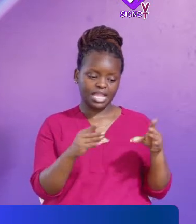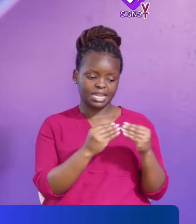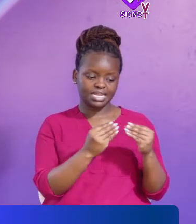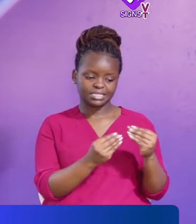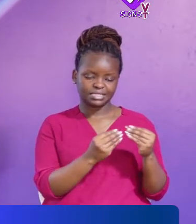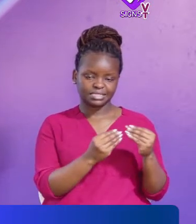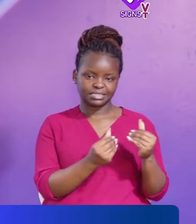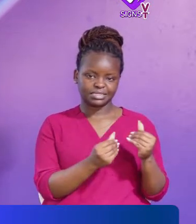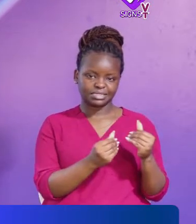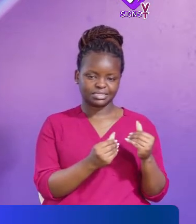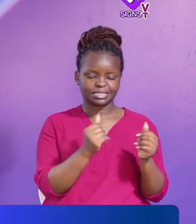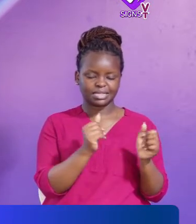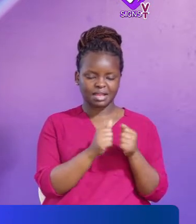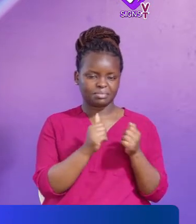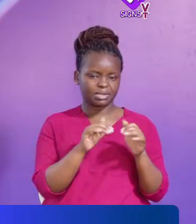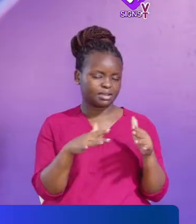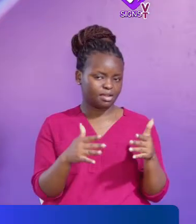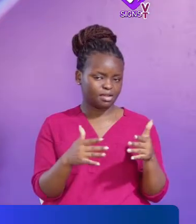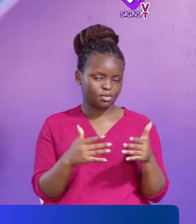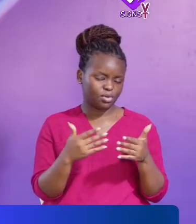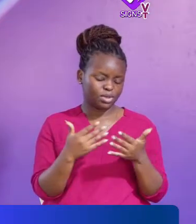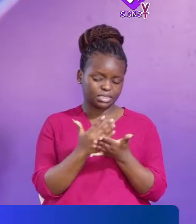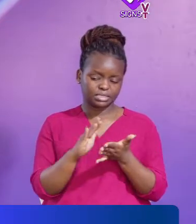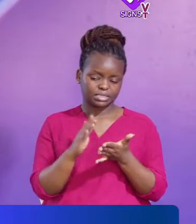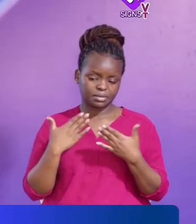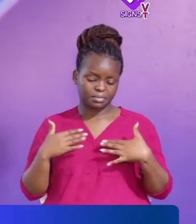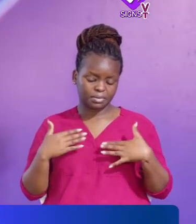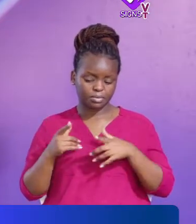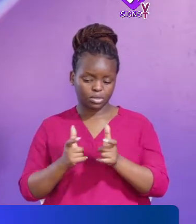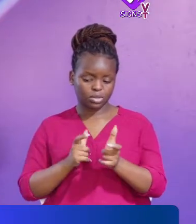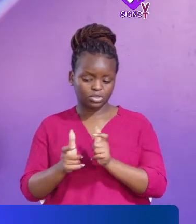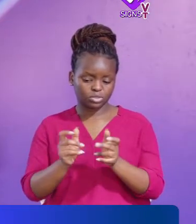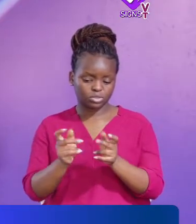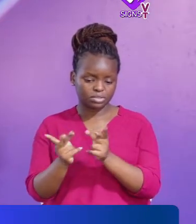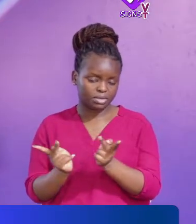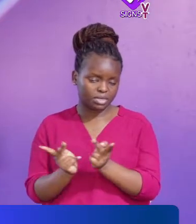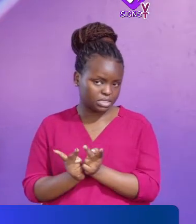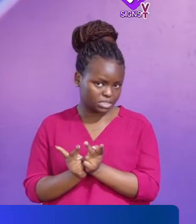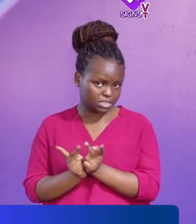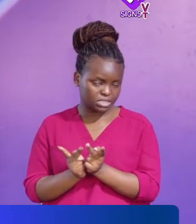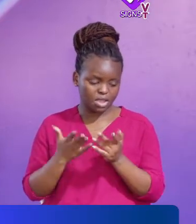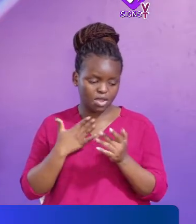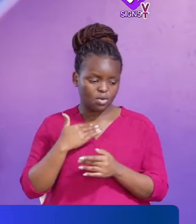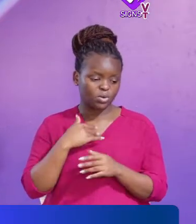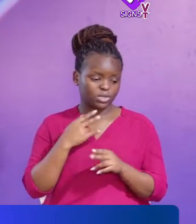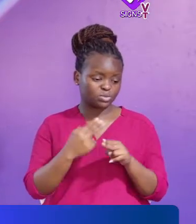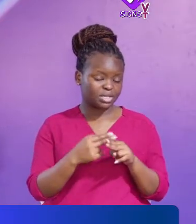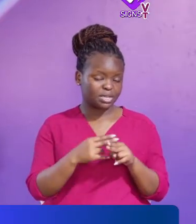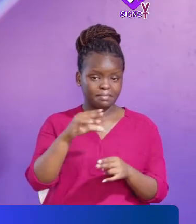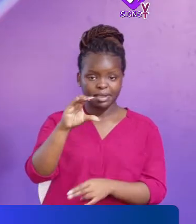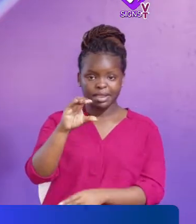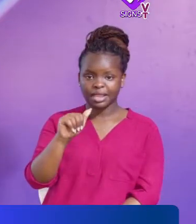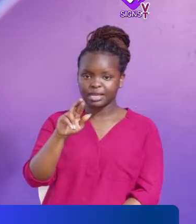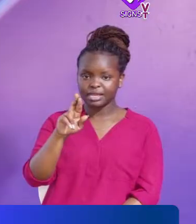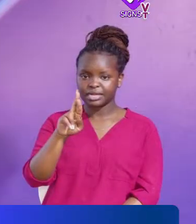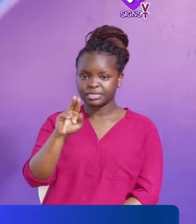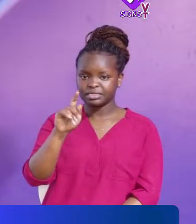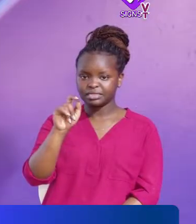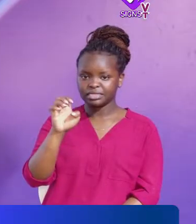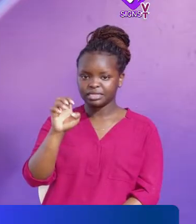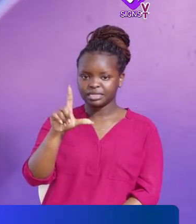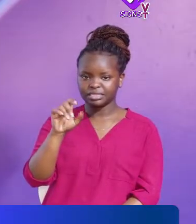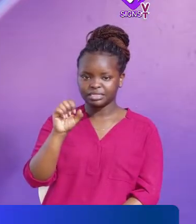happening, there are some people who are in control of those places. I don't want to call them cartels because they have been allowed.